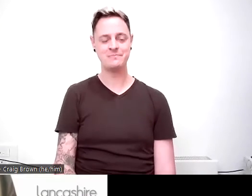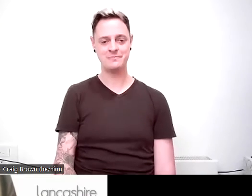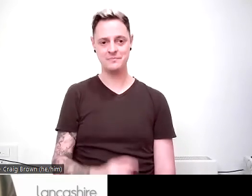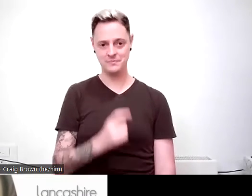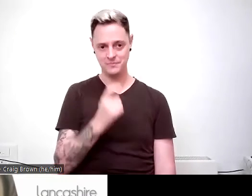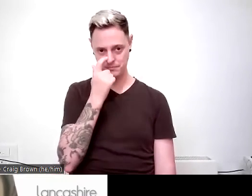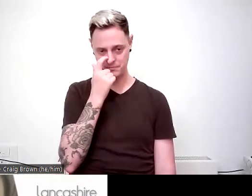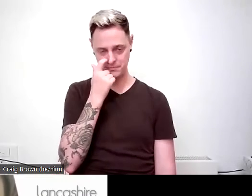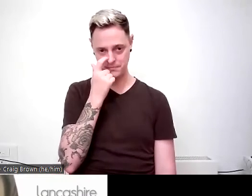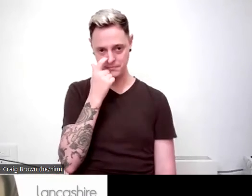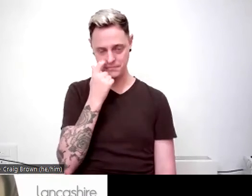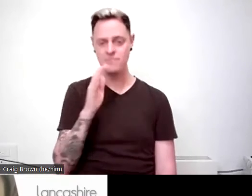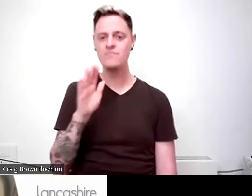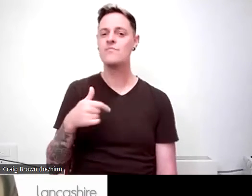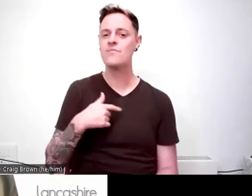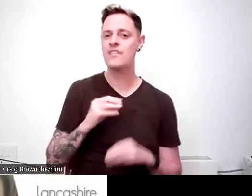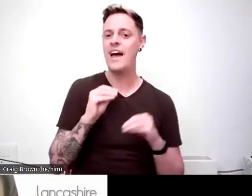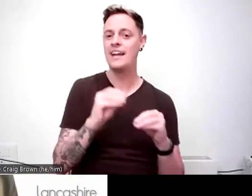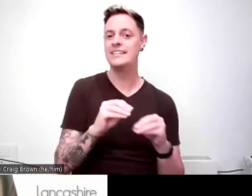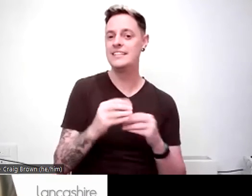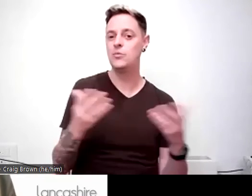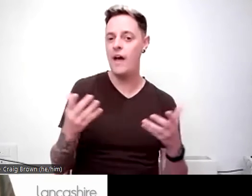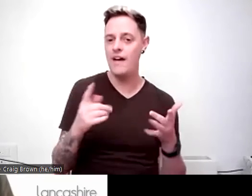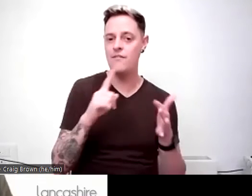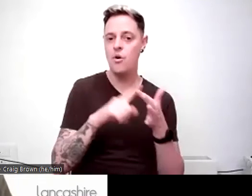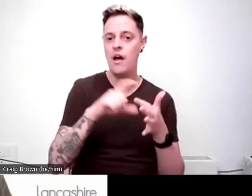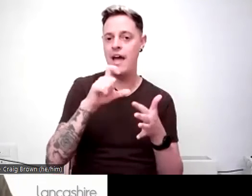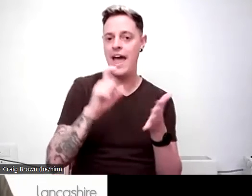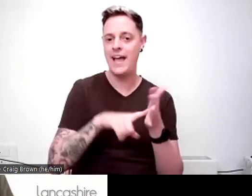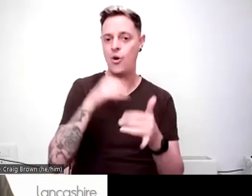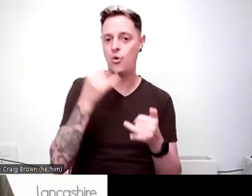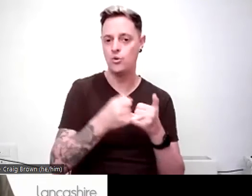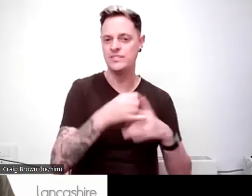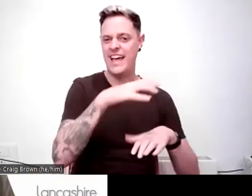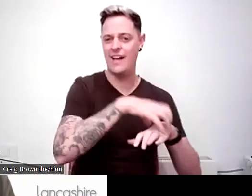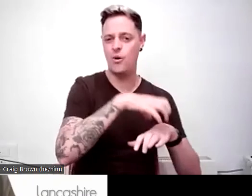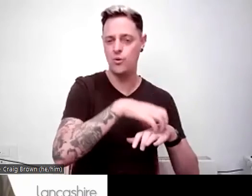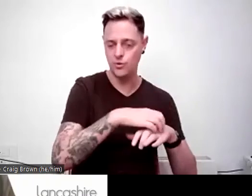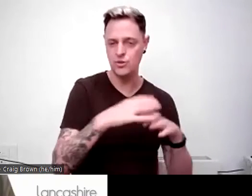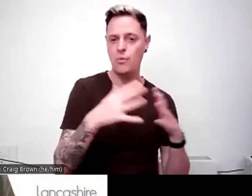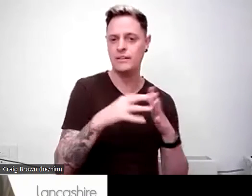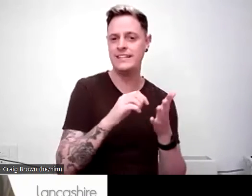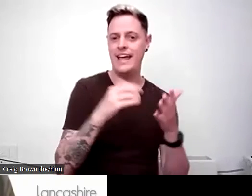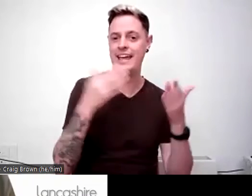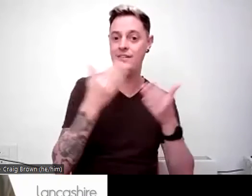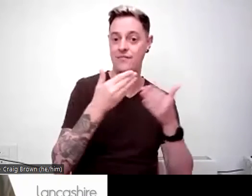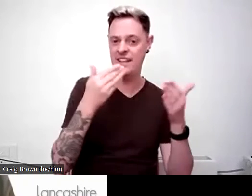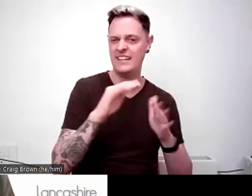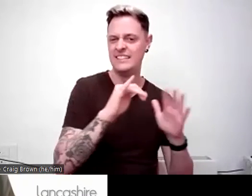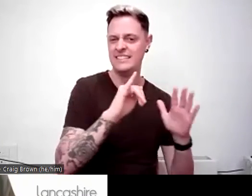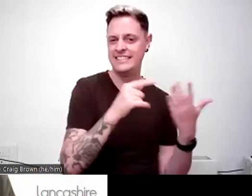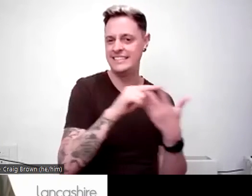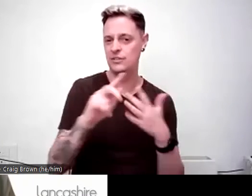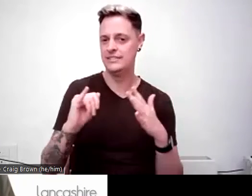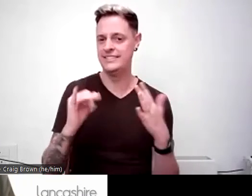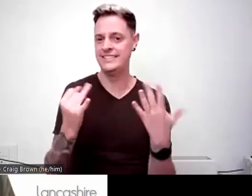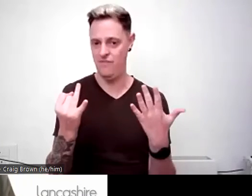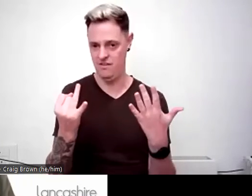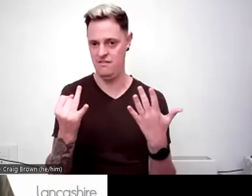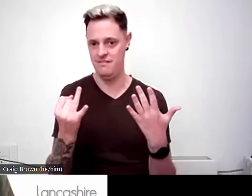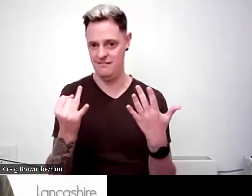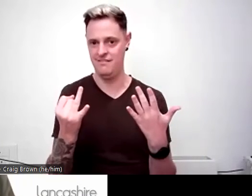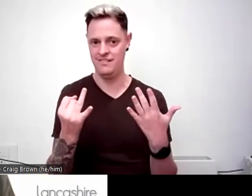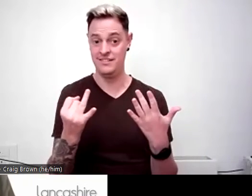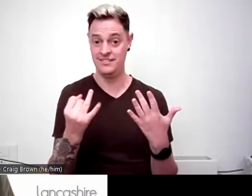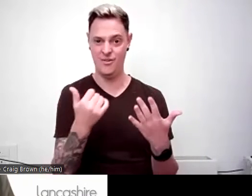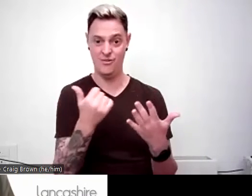And then I also teach a class in Eccles on a Wednesday evening, 6 till 7, which is a slow flow class. So